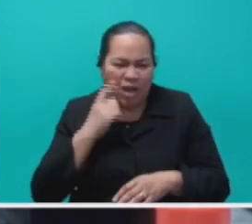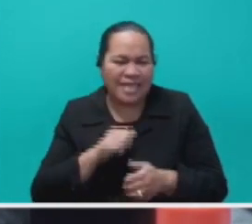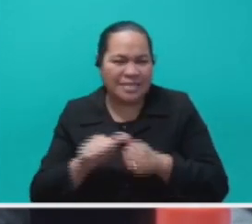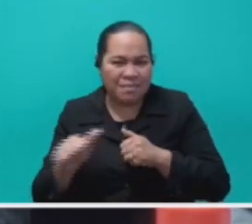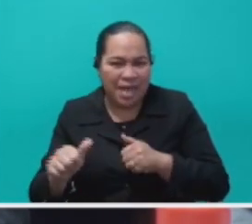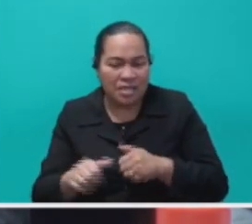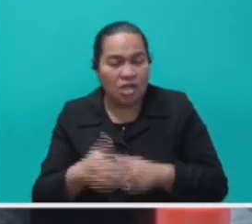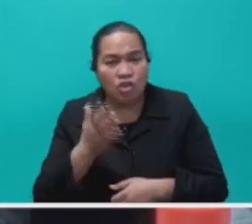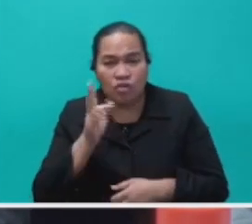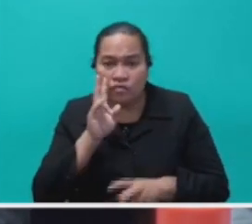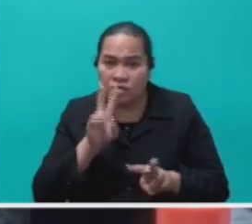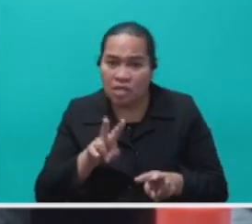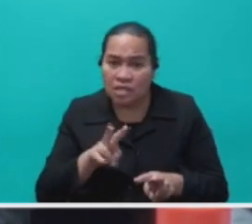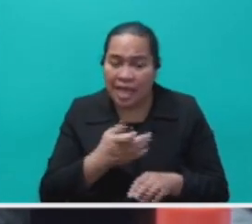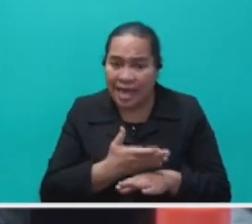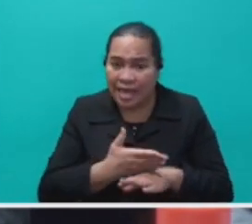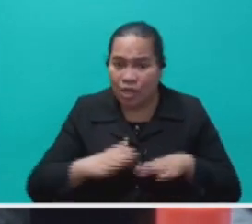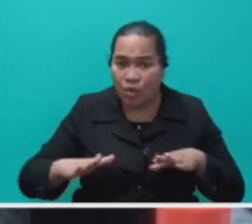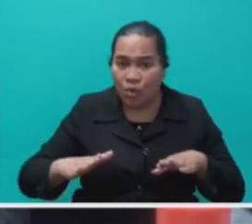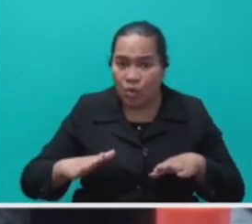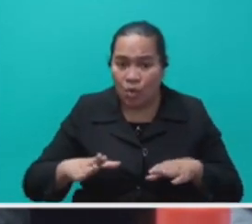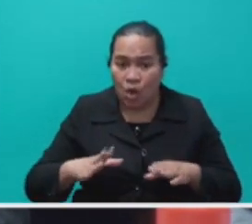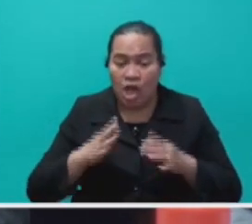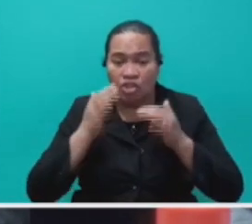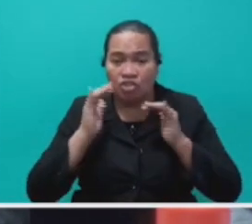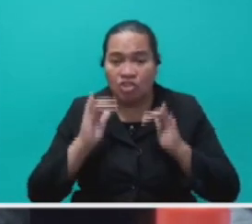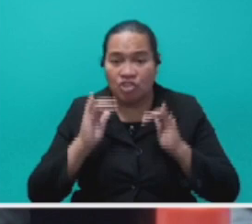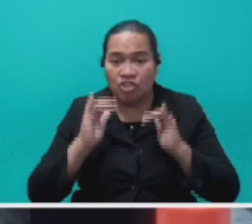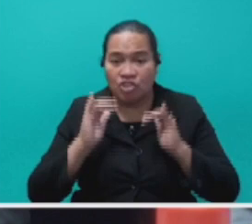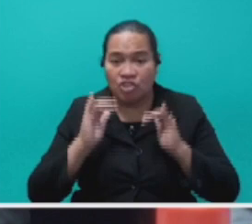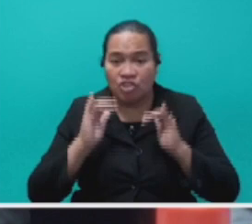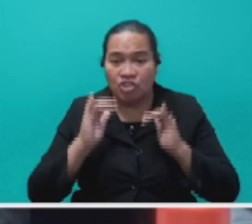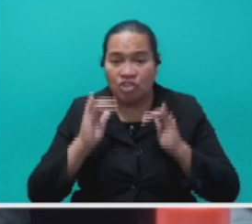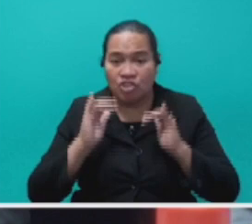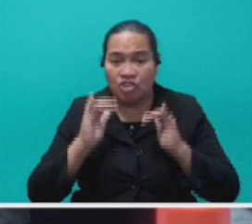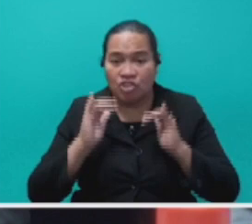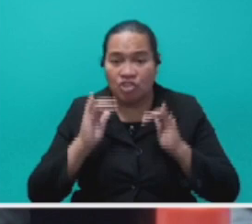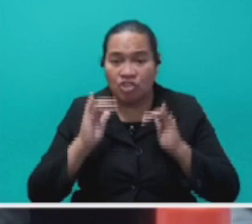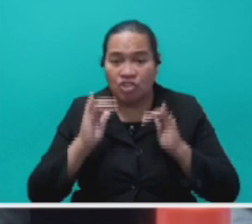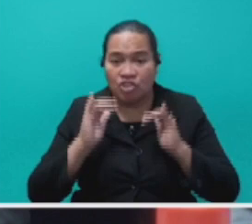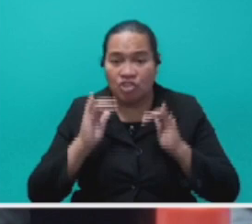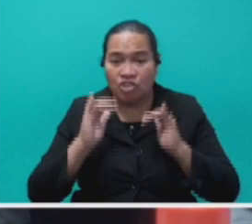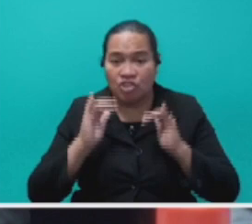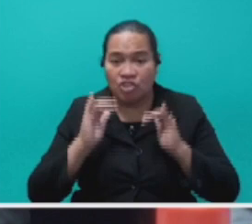you've seen there's a new Justice of Court of Appeal